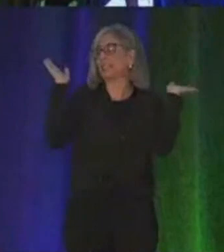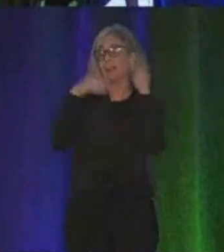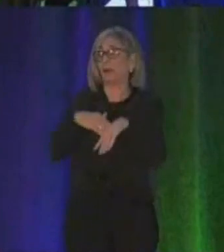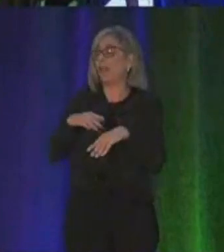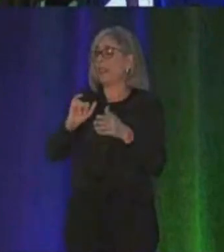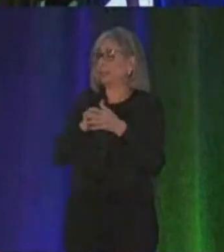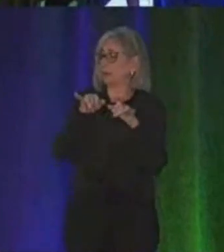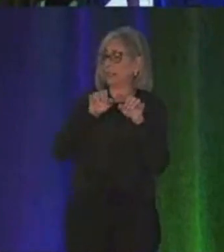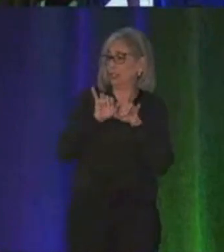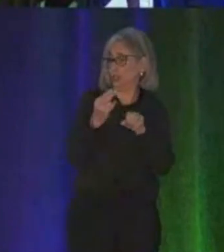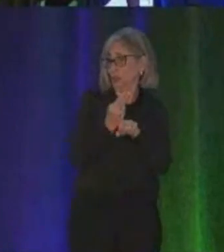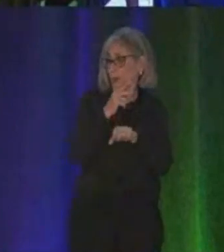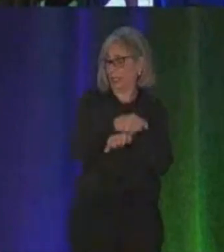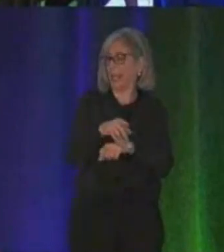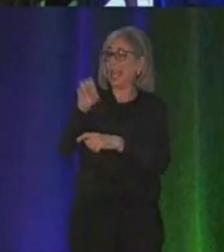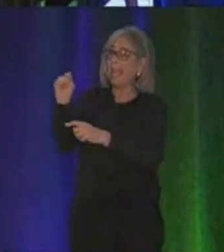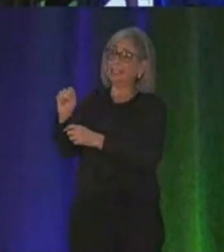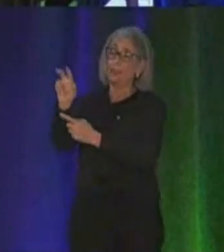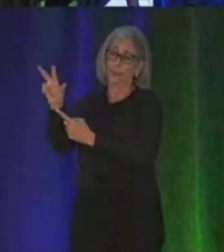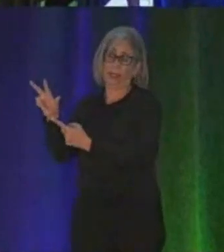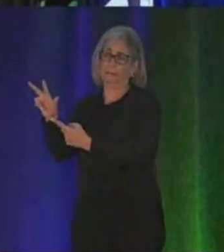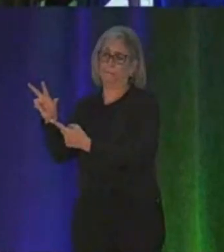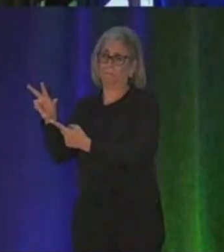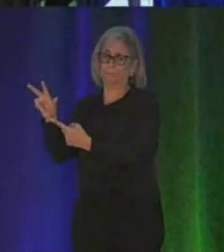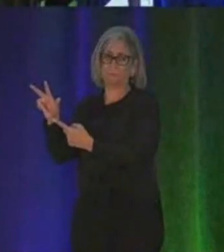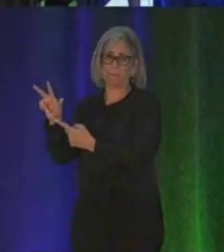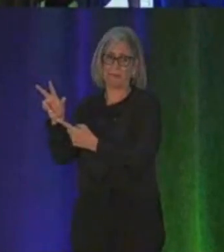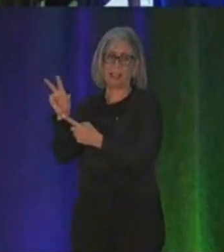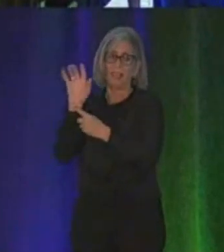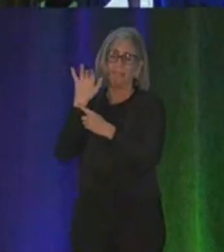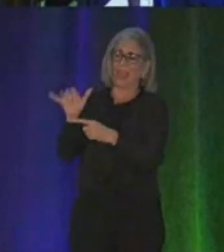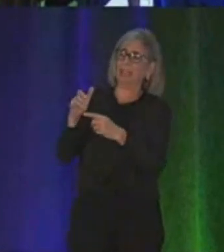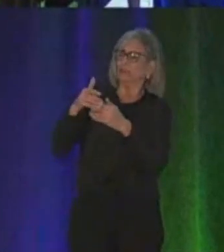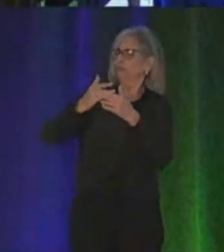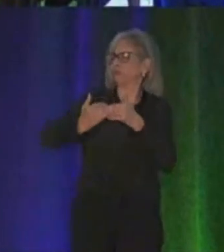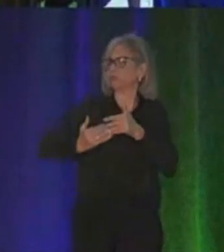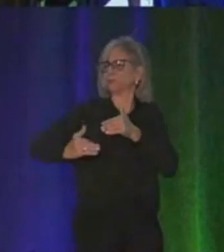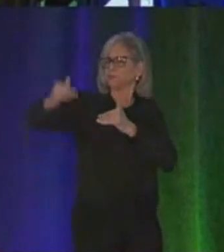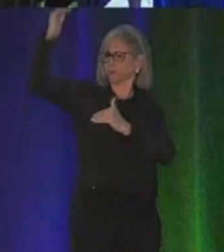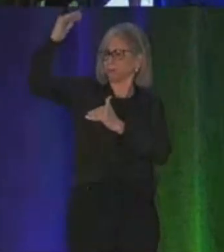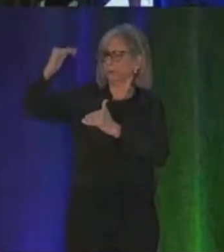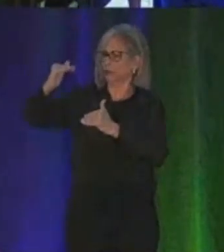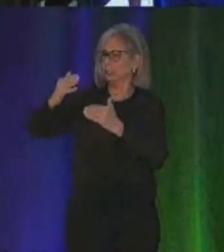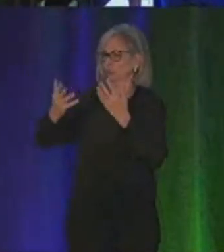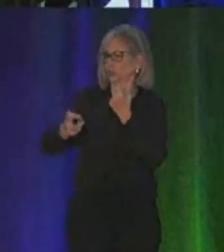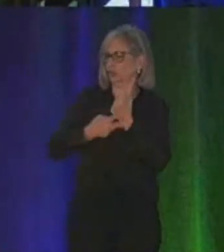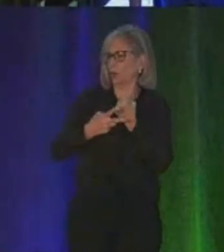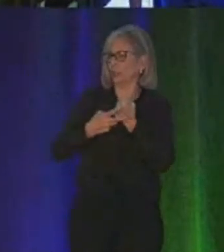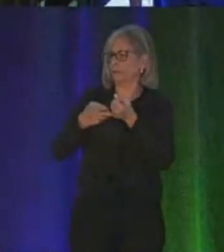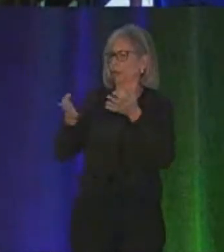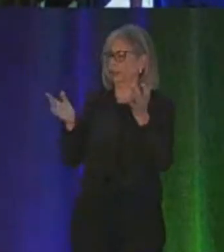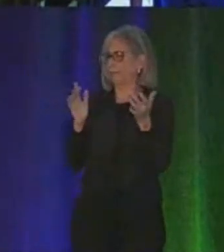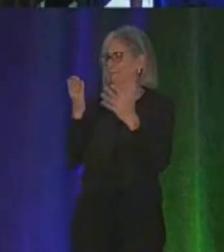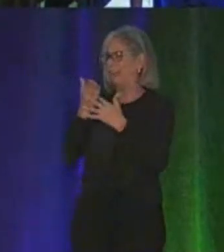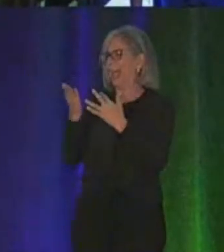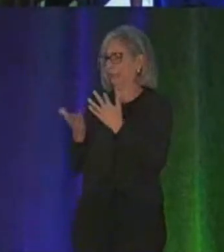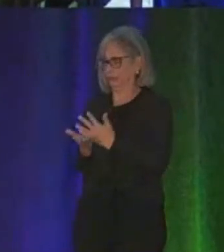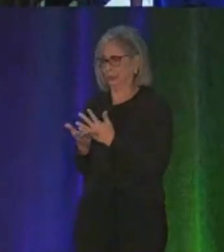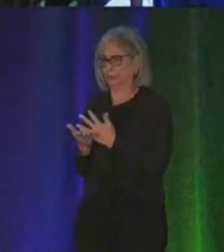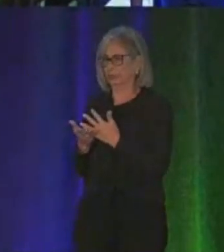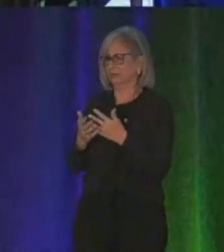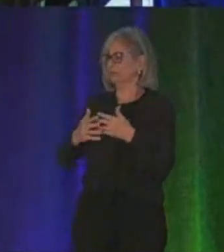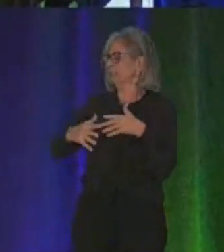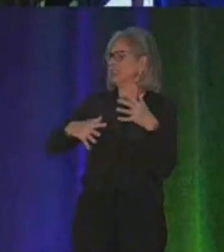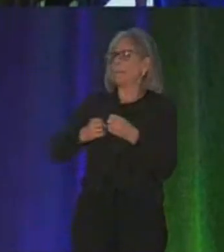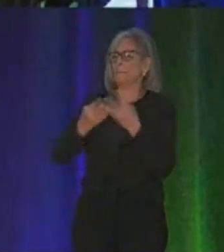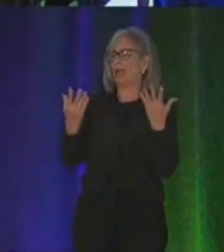So S3 is basically an infinite file storage service. It can store as